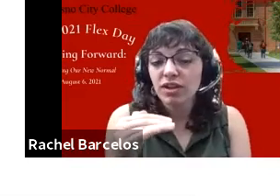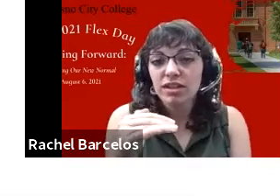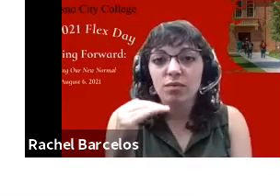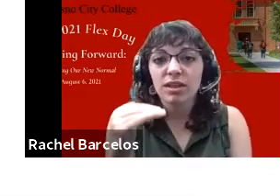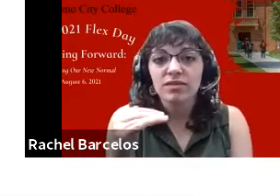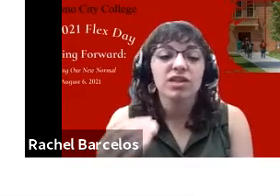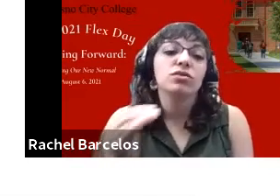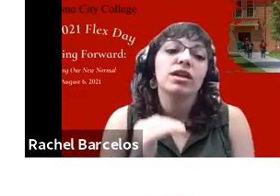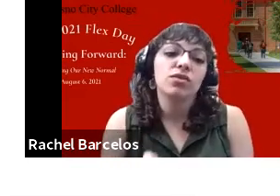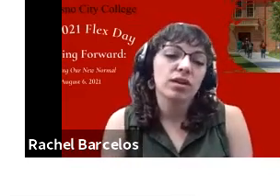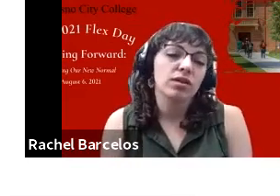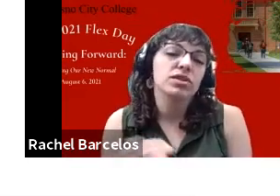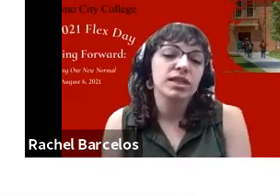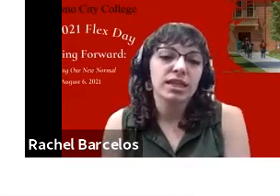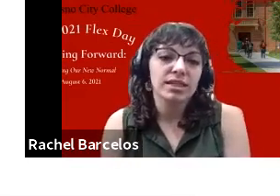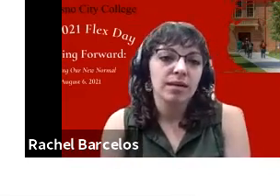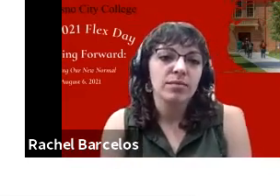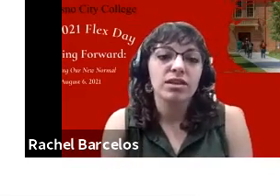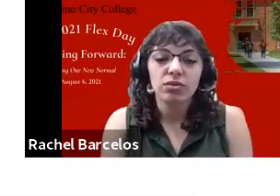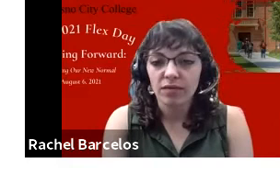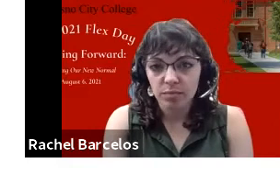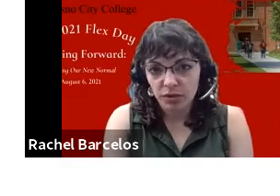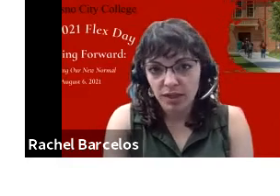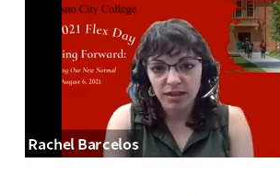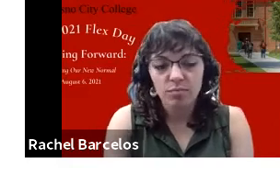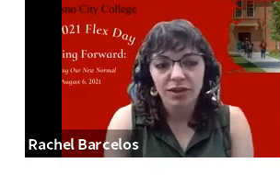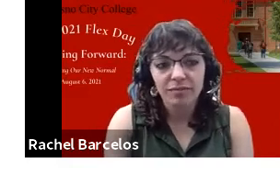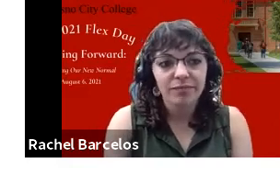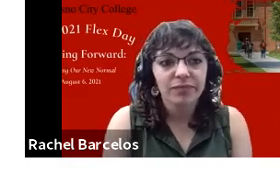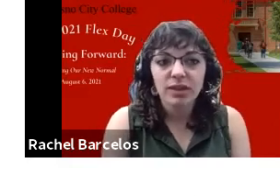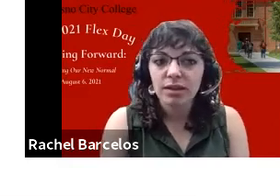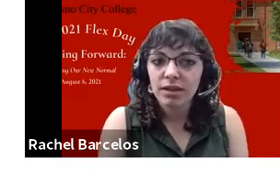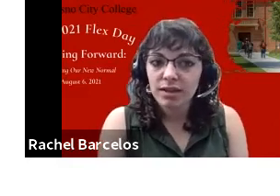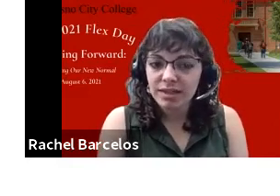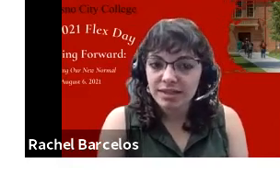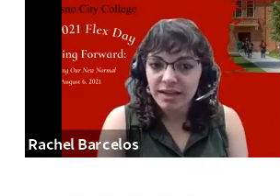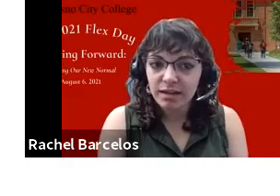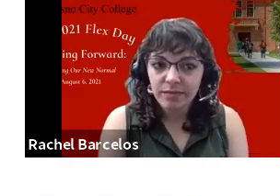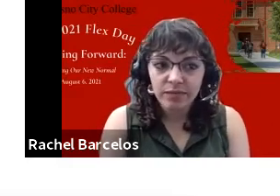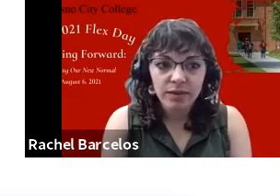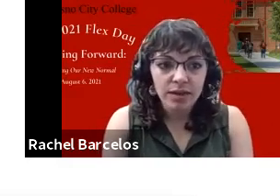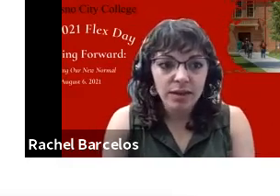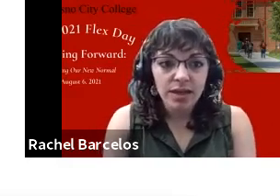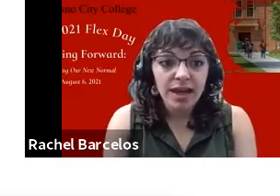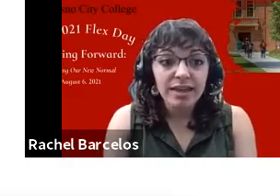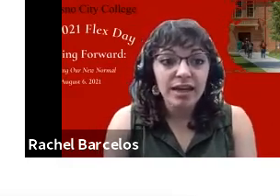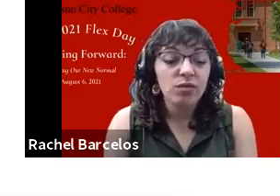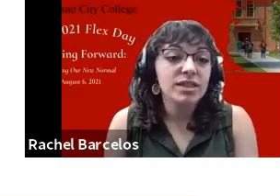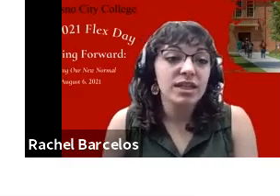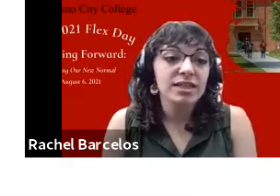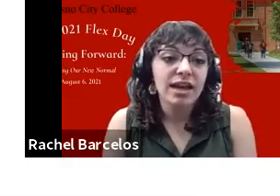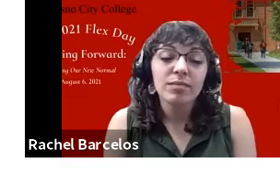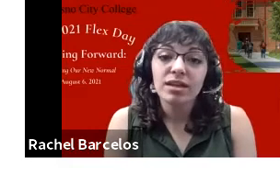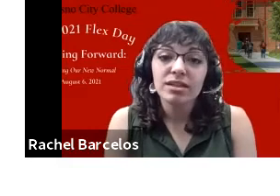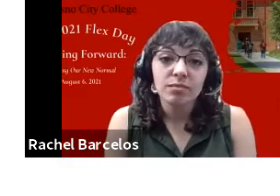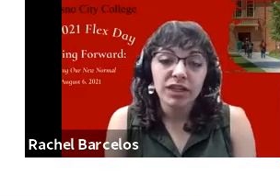the student and what they've scheduled, and you can also see the exam that you have uploaded at that point. Next slide. And then once